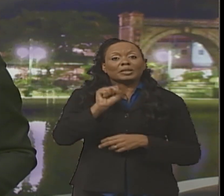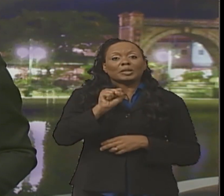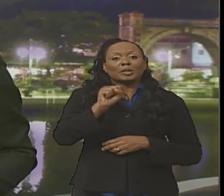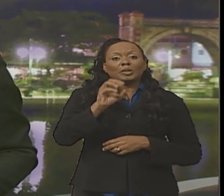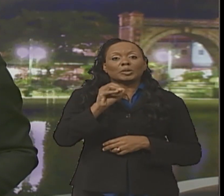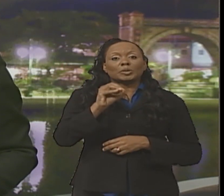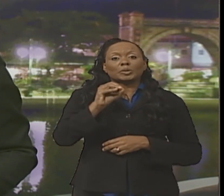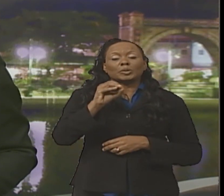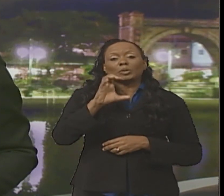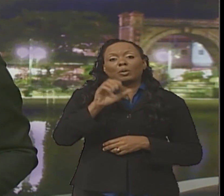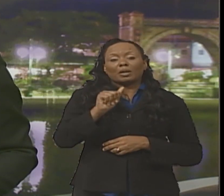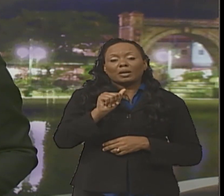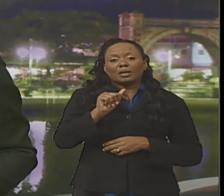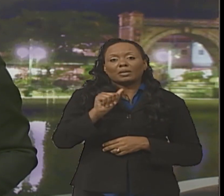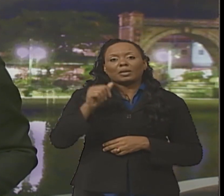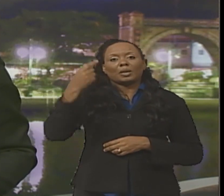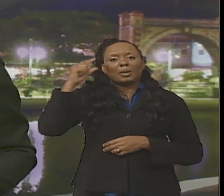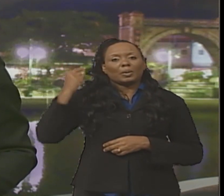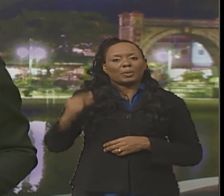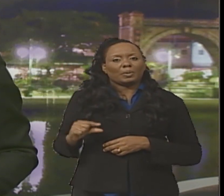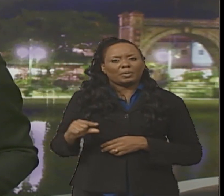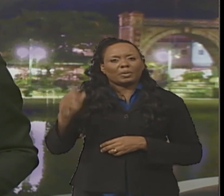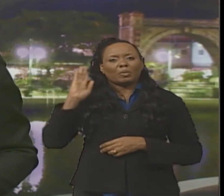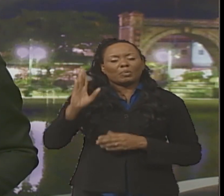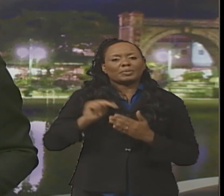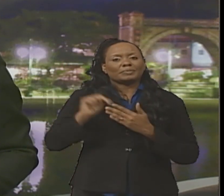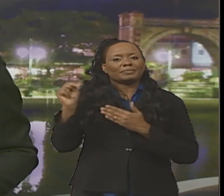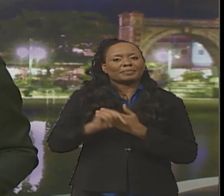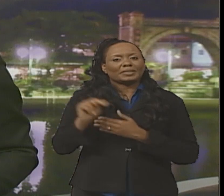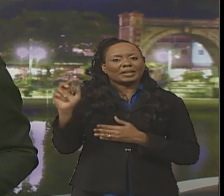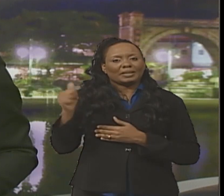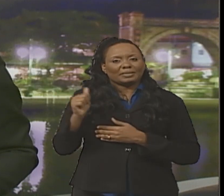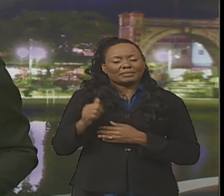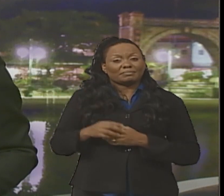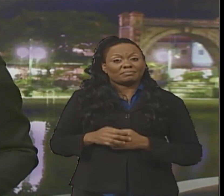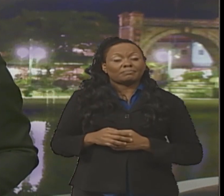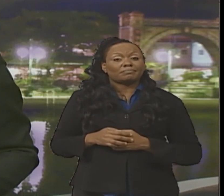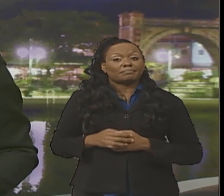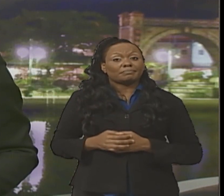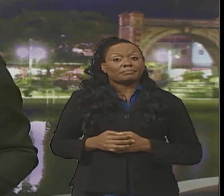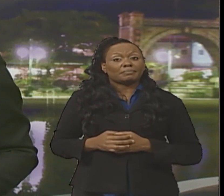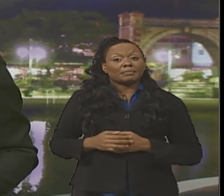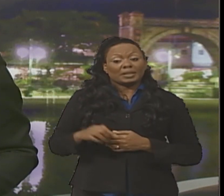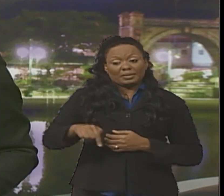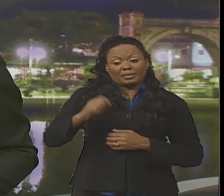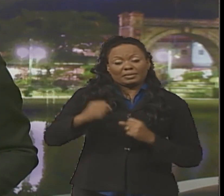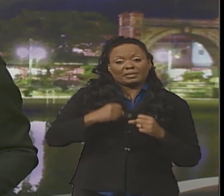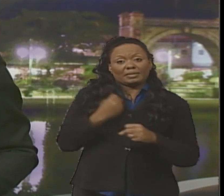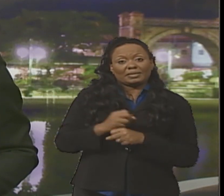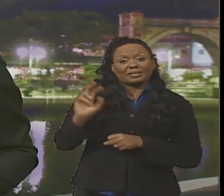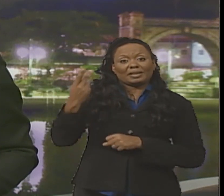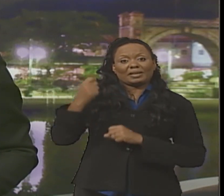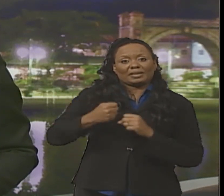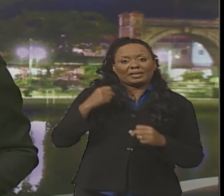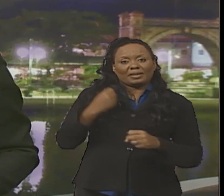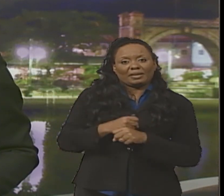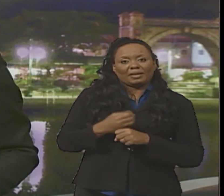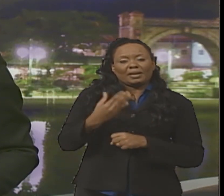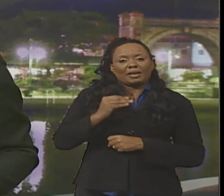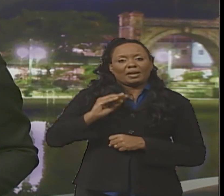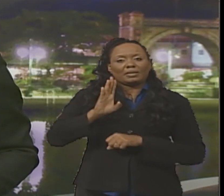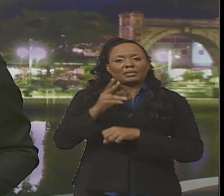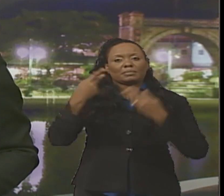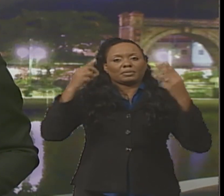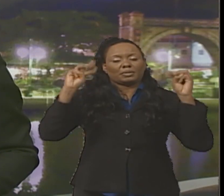November 10th at the Lloyd Erskine Sandyford Center. The event, now in its 2nd year, is being held under the distinguished patronage of